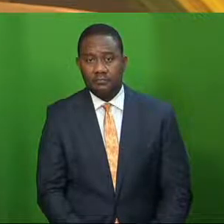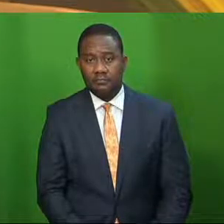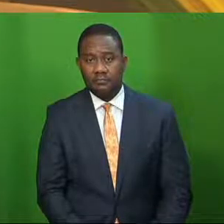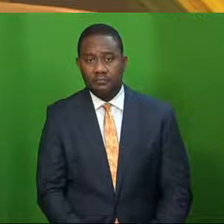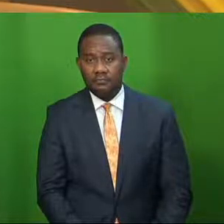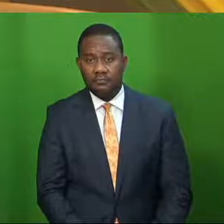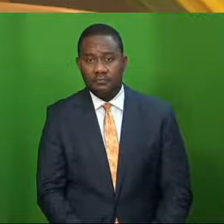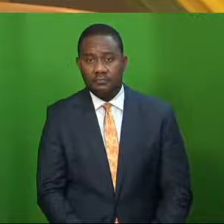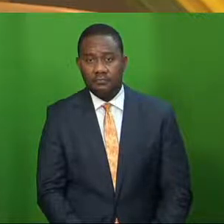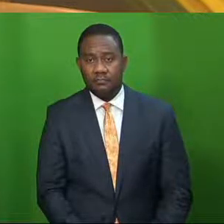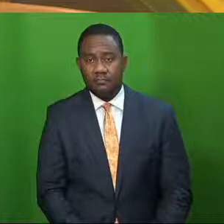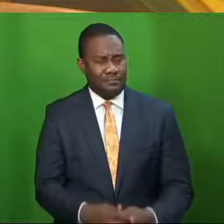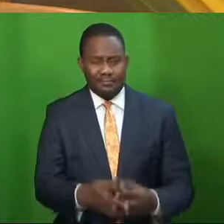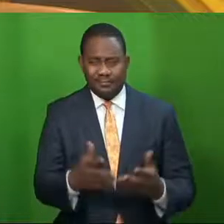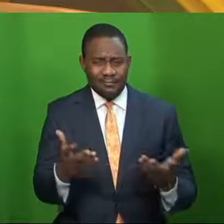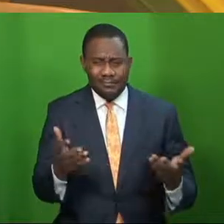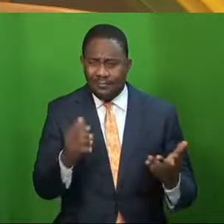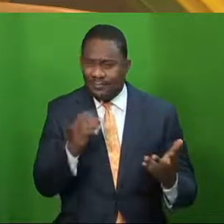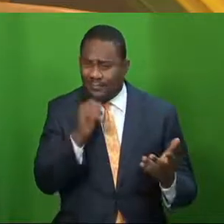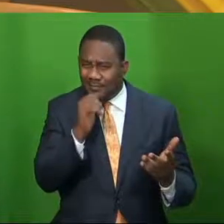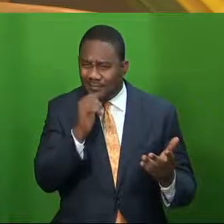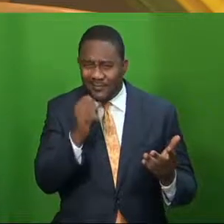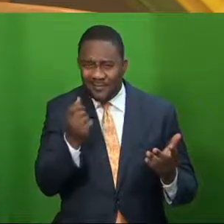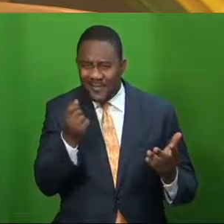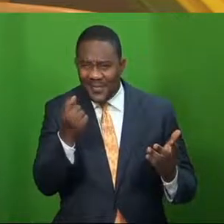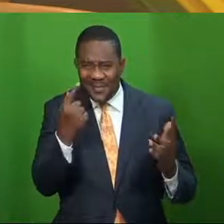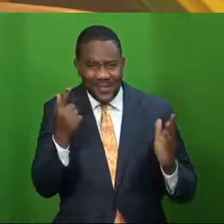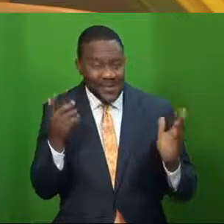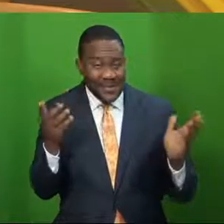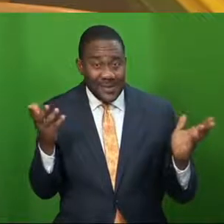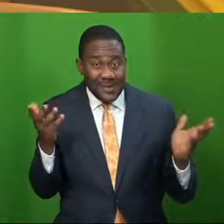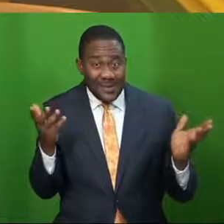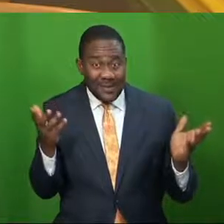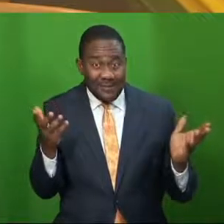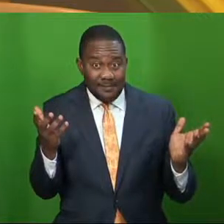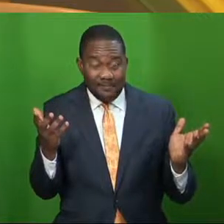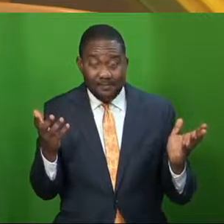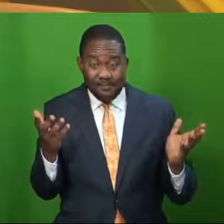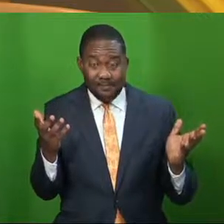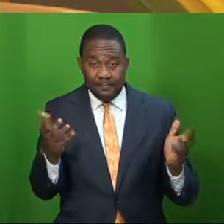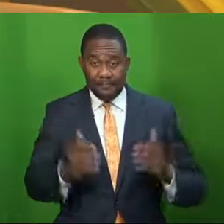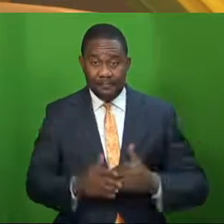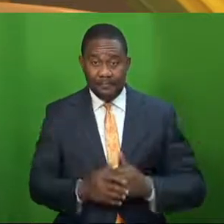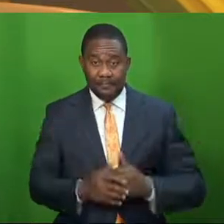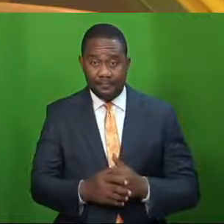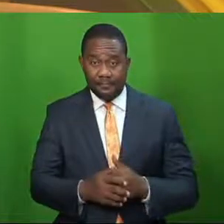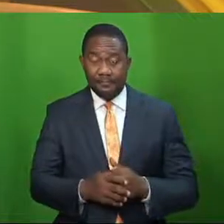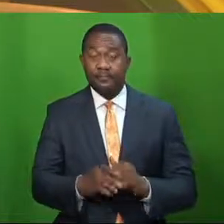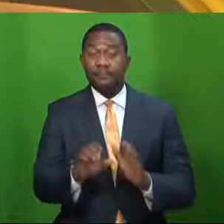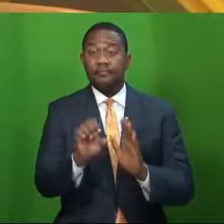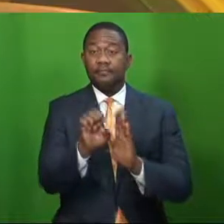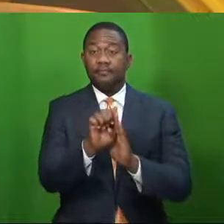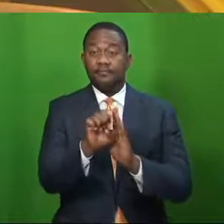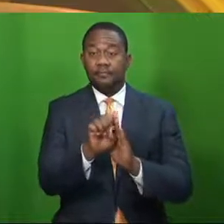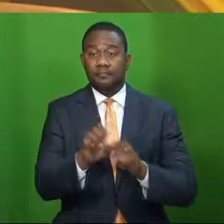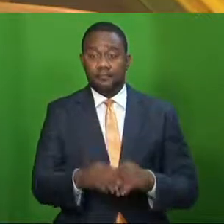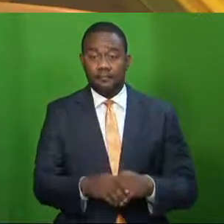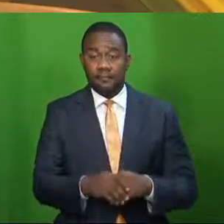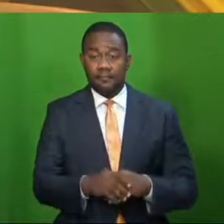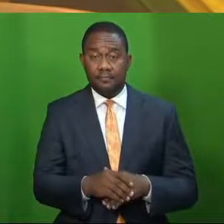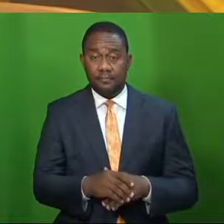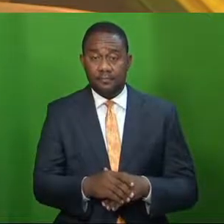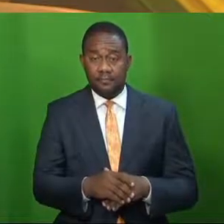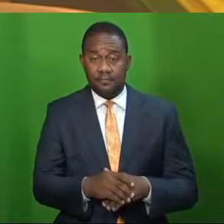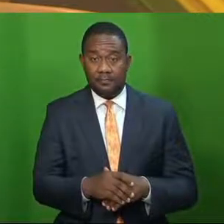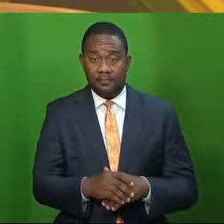I'm not sure I've understood the point you're trying to... So I'm saying that, for instance, he's saying that the